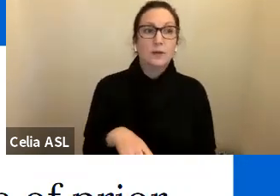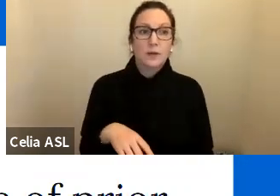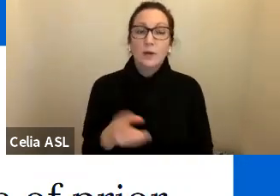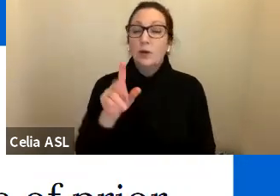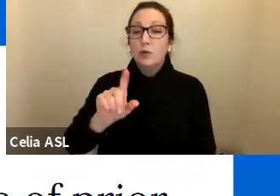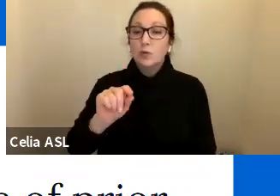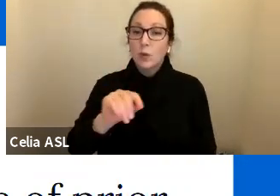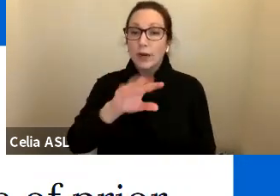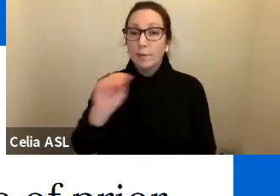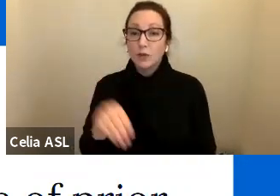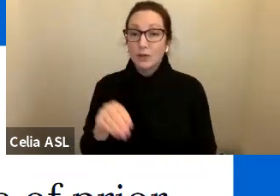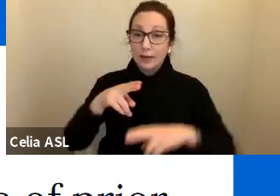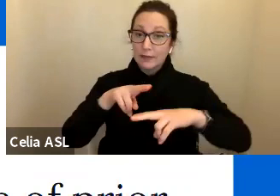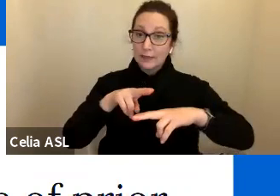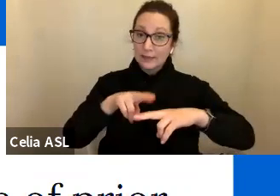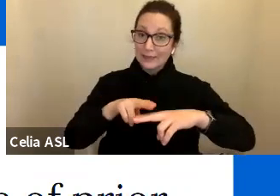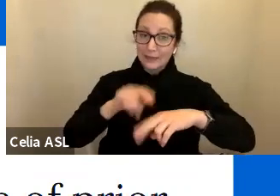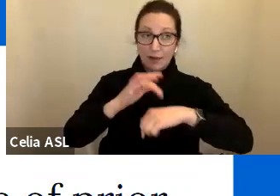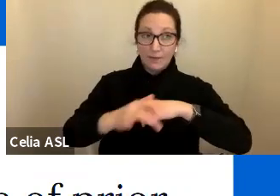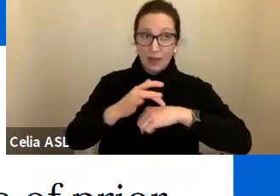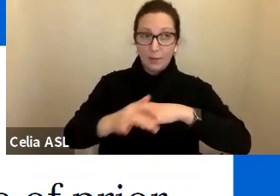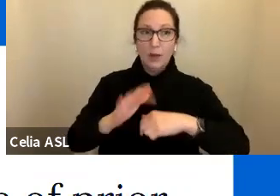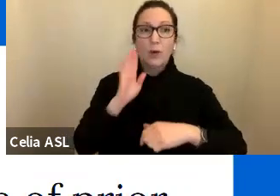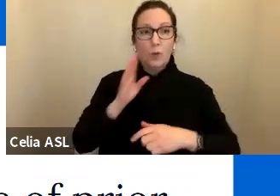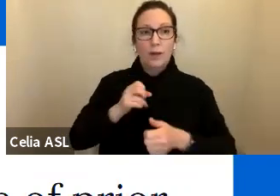be distributed by straight rank of the